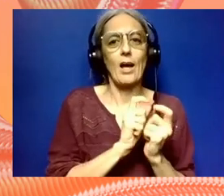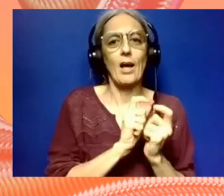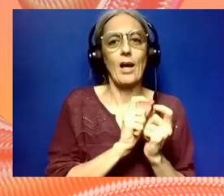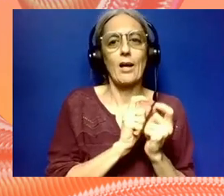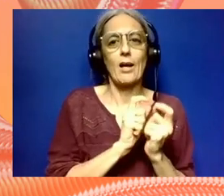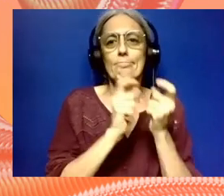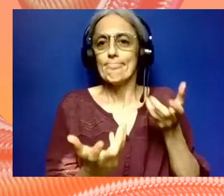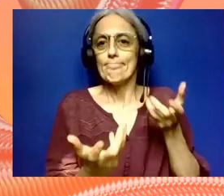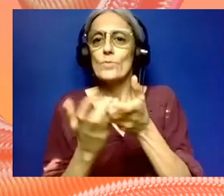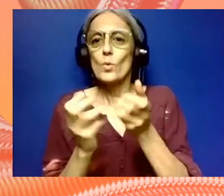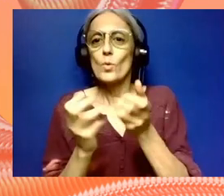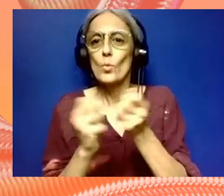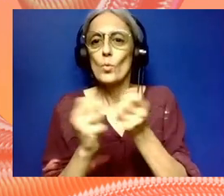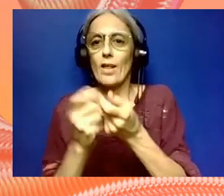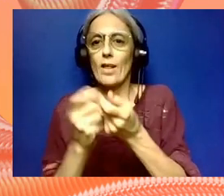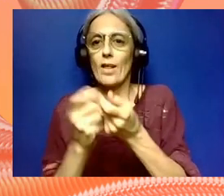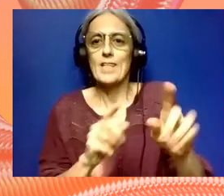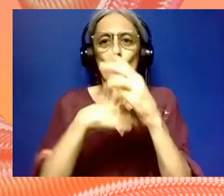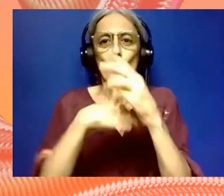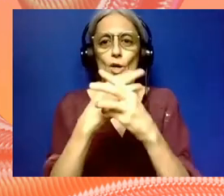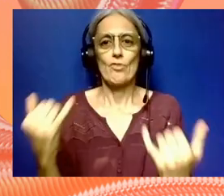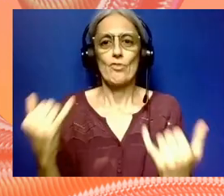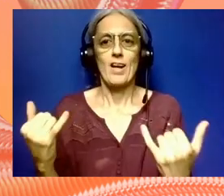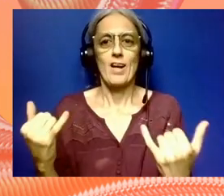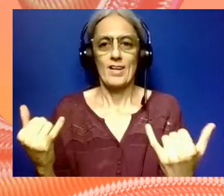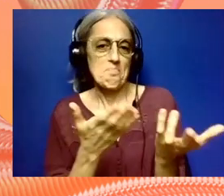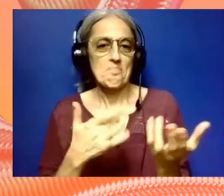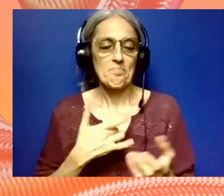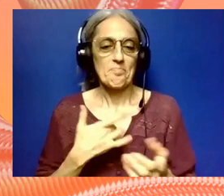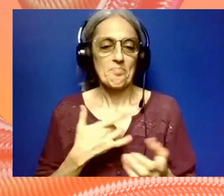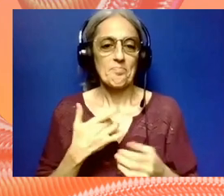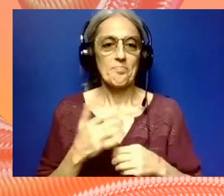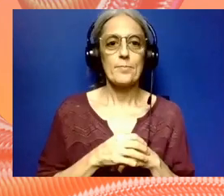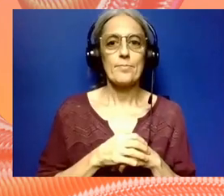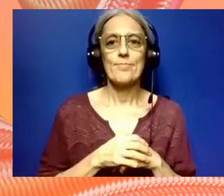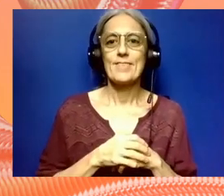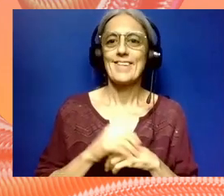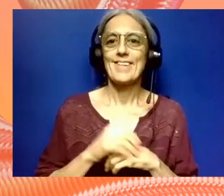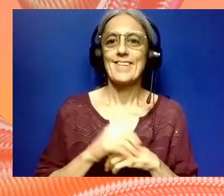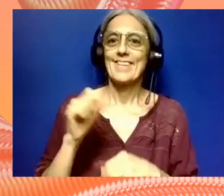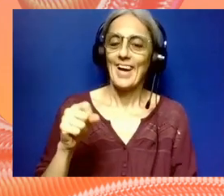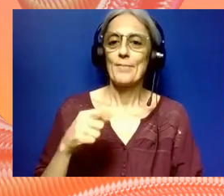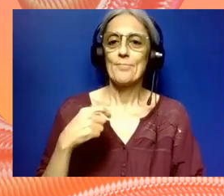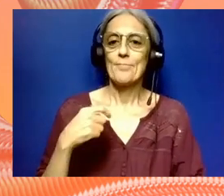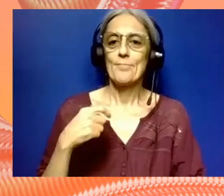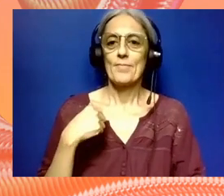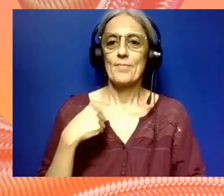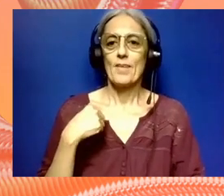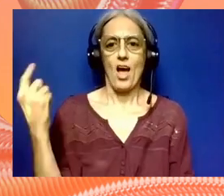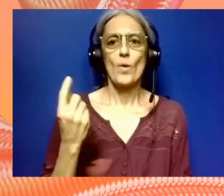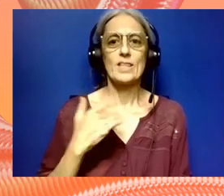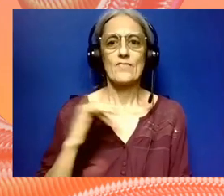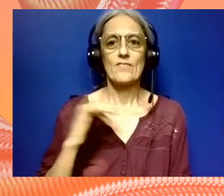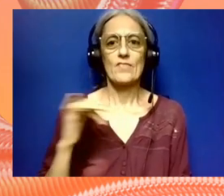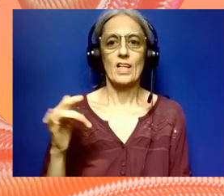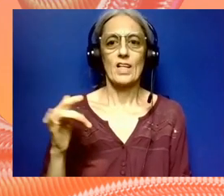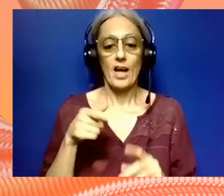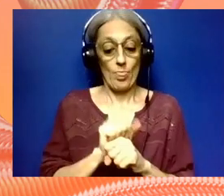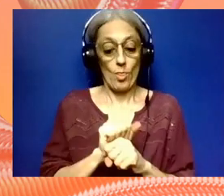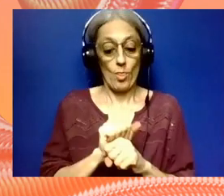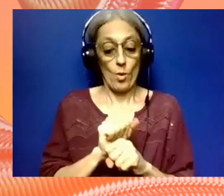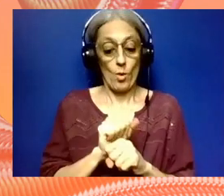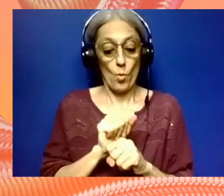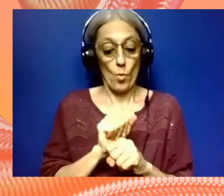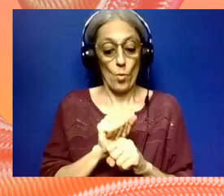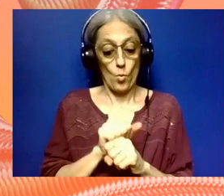I mean, I always feel that the work changes me and that